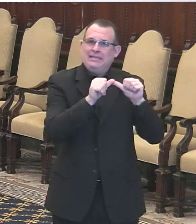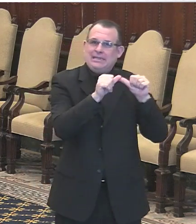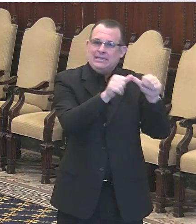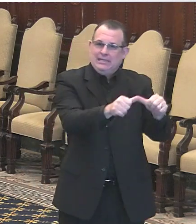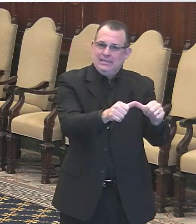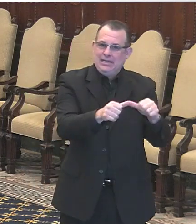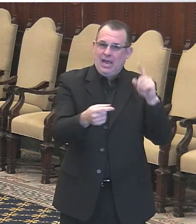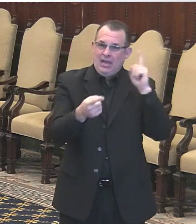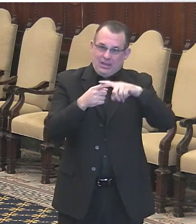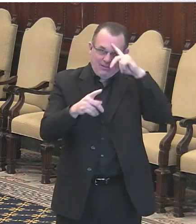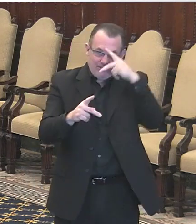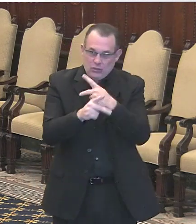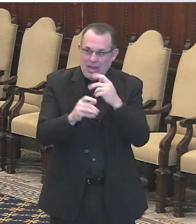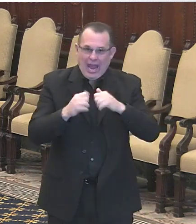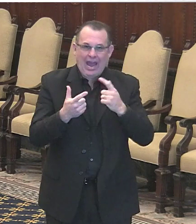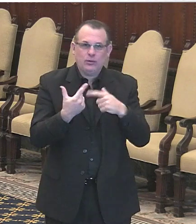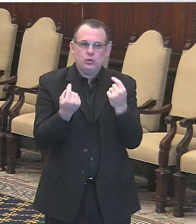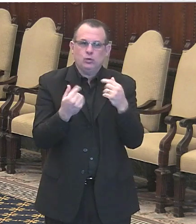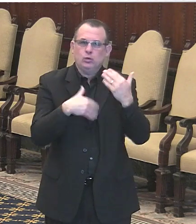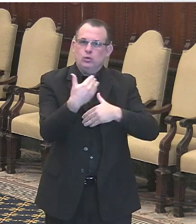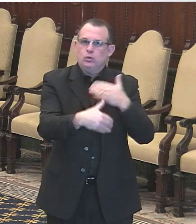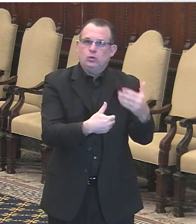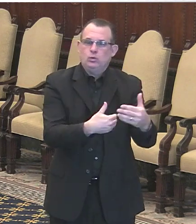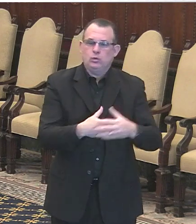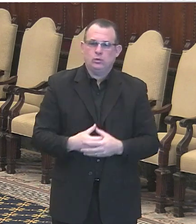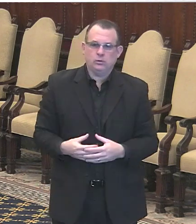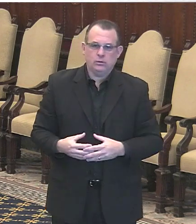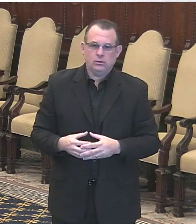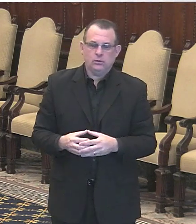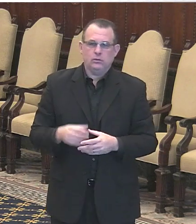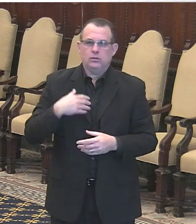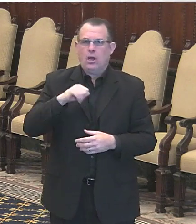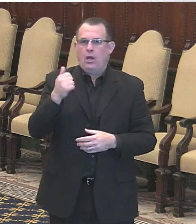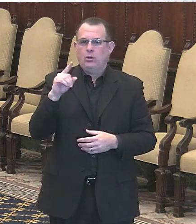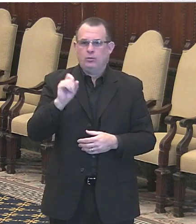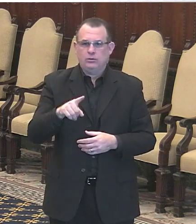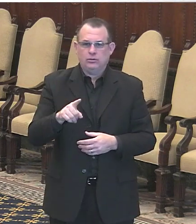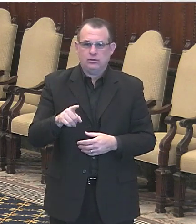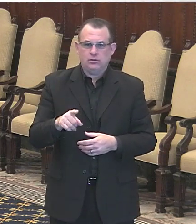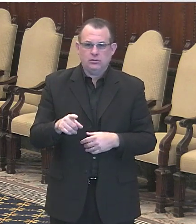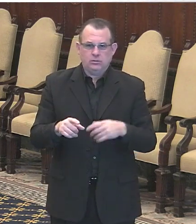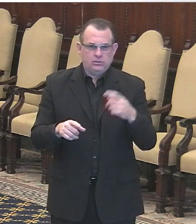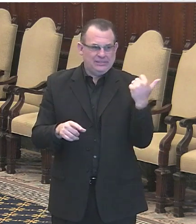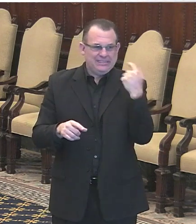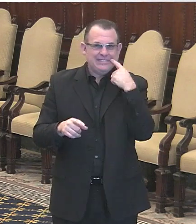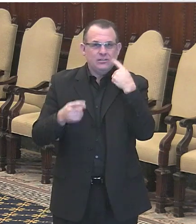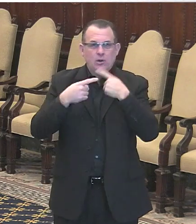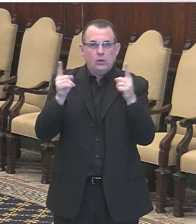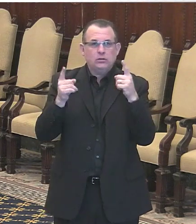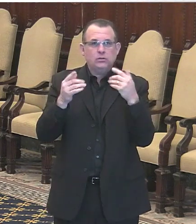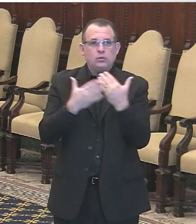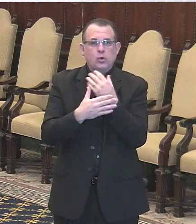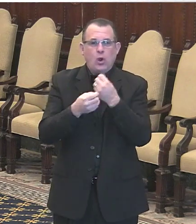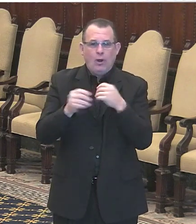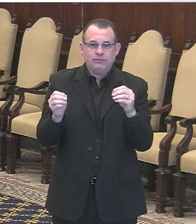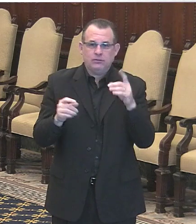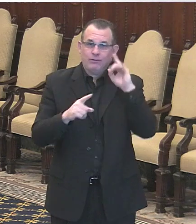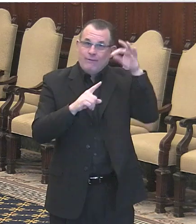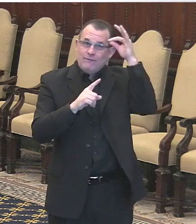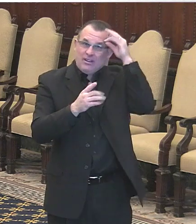our way out of this. Regarding the new office that you announced earlier for the federal